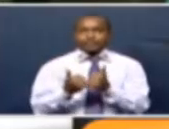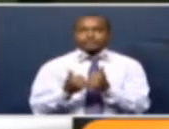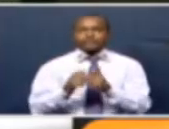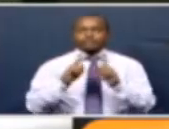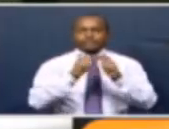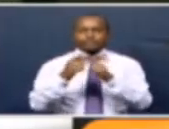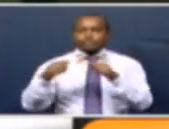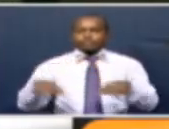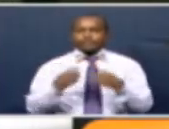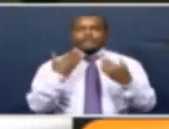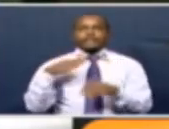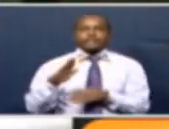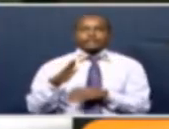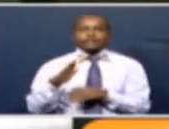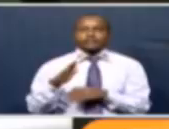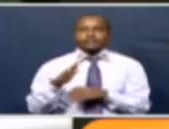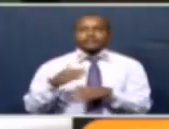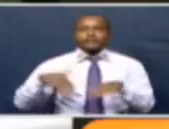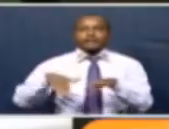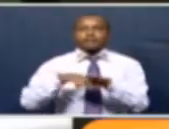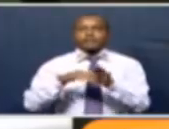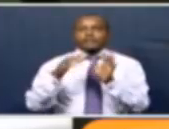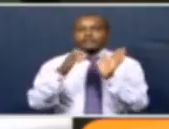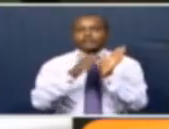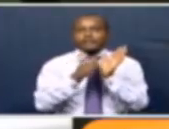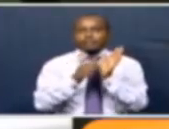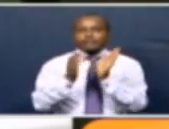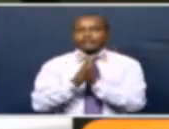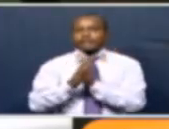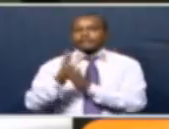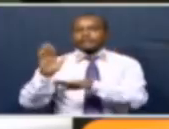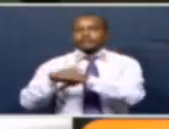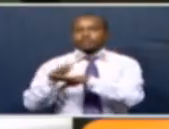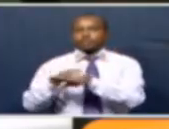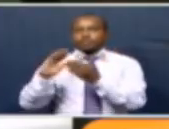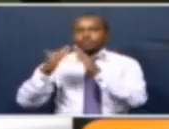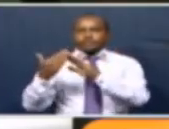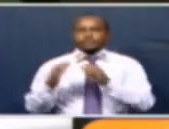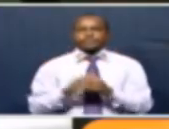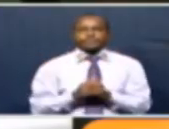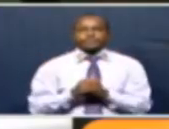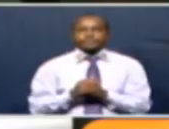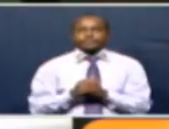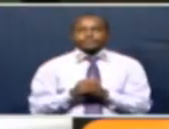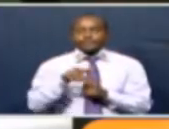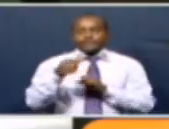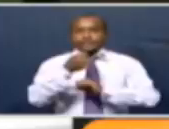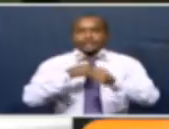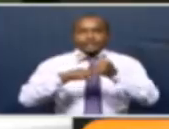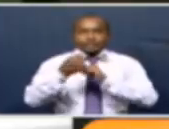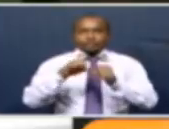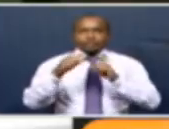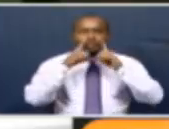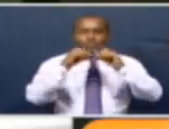tribalism and hatred among the Kamba and Kikuyu community. These actions and